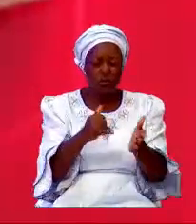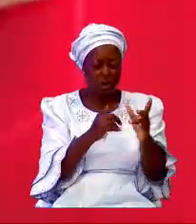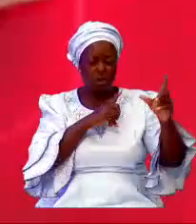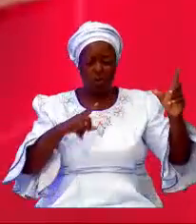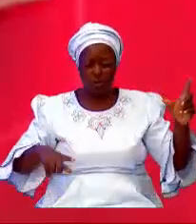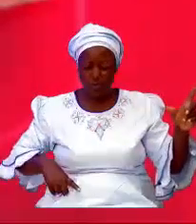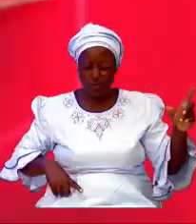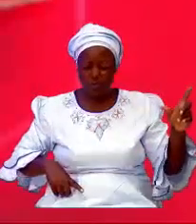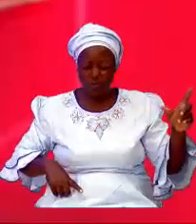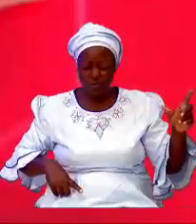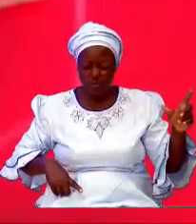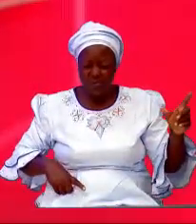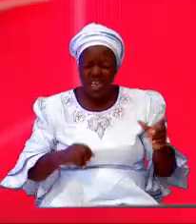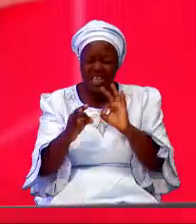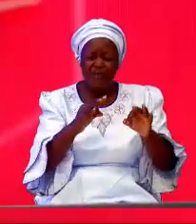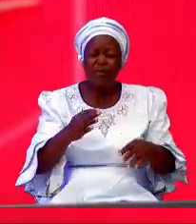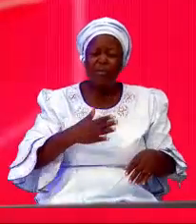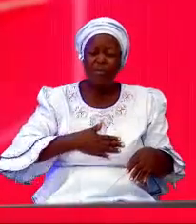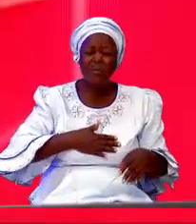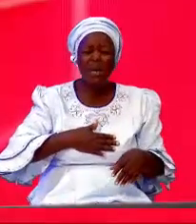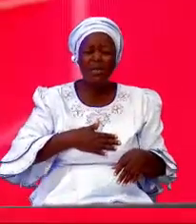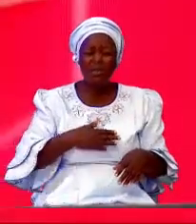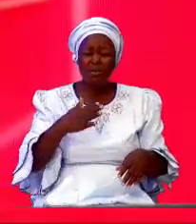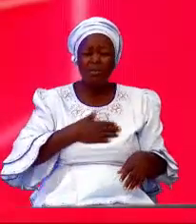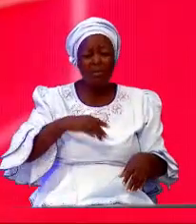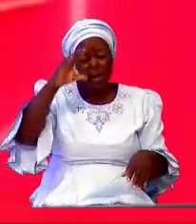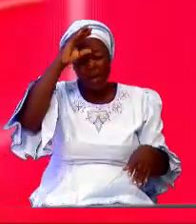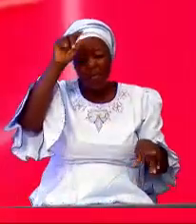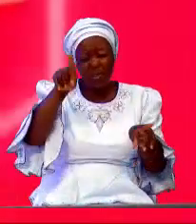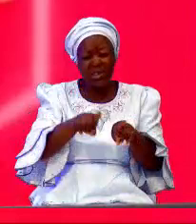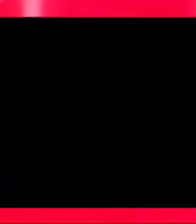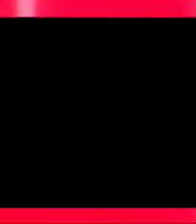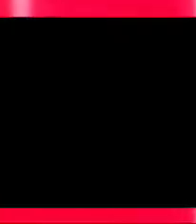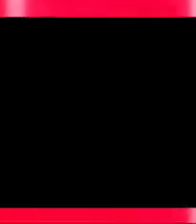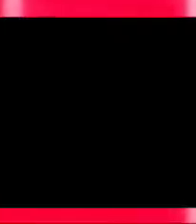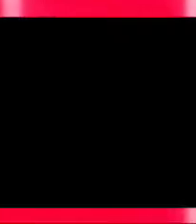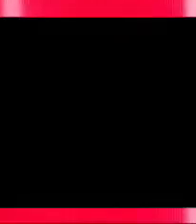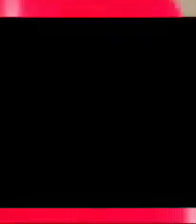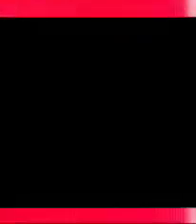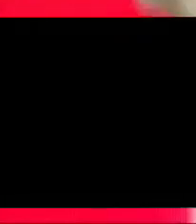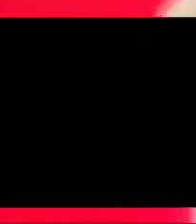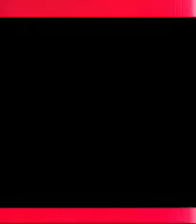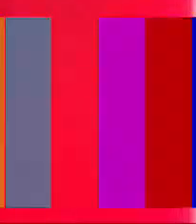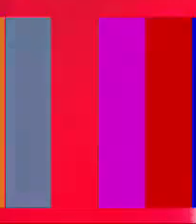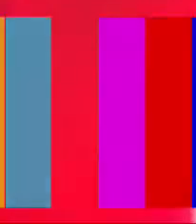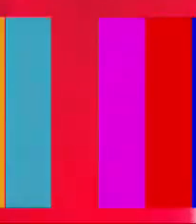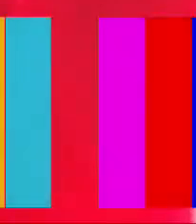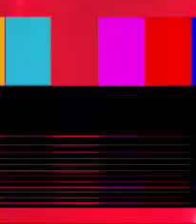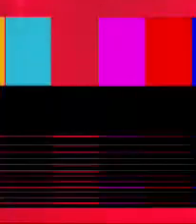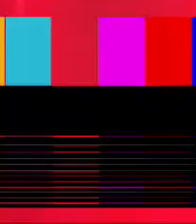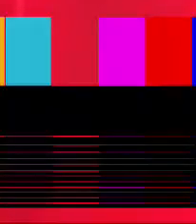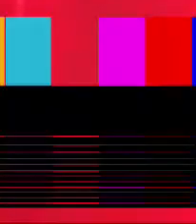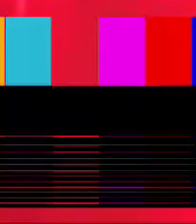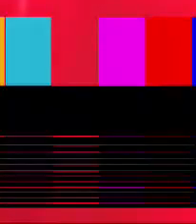oppressed free. Do it, Lord. In my brother there, in my sister there,